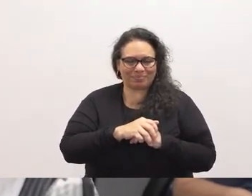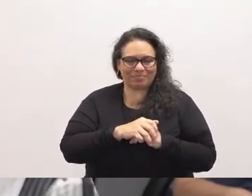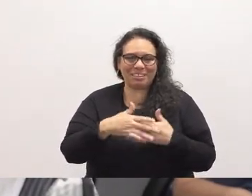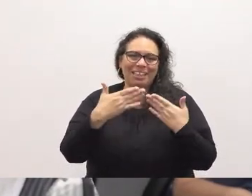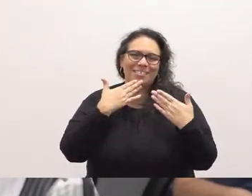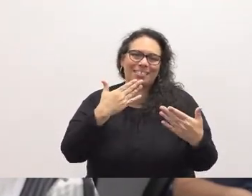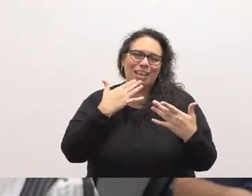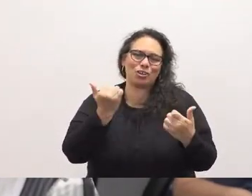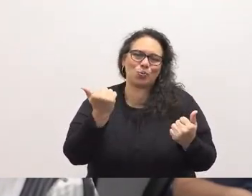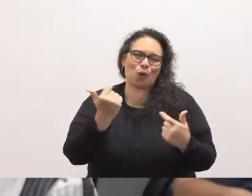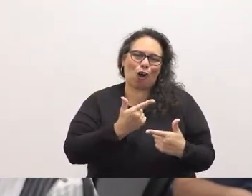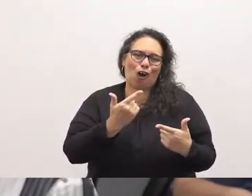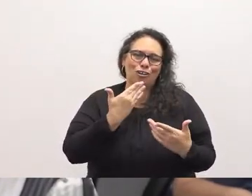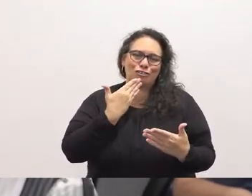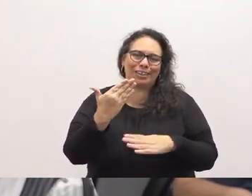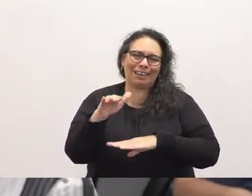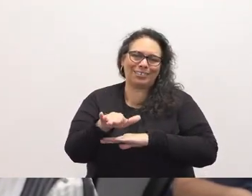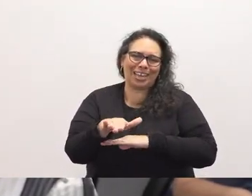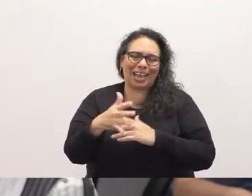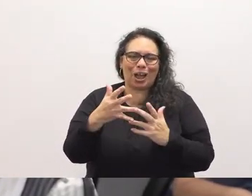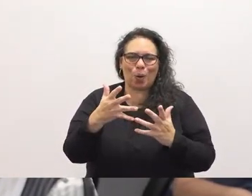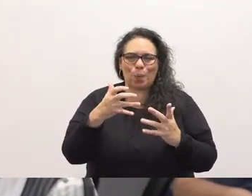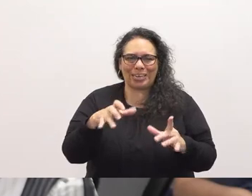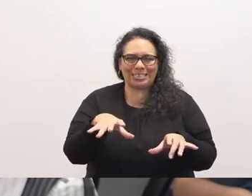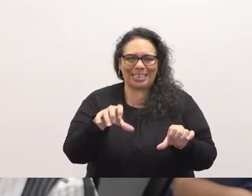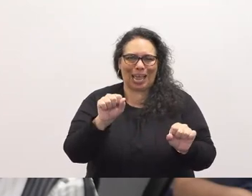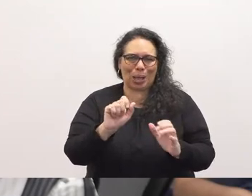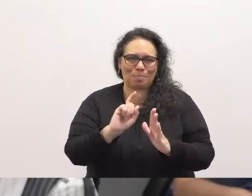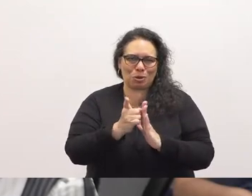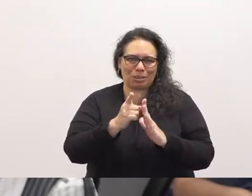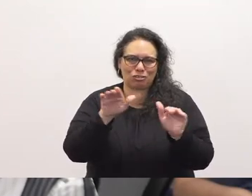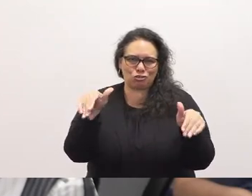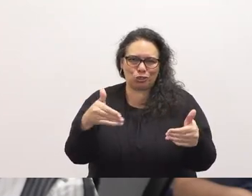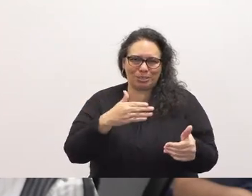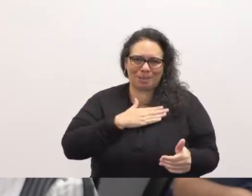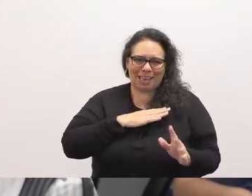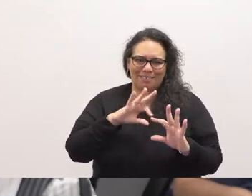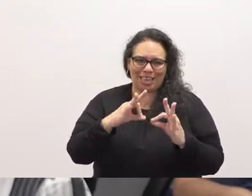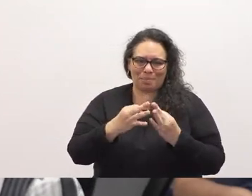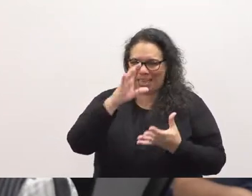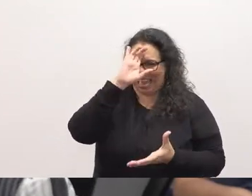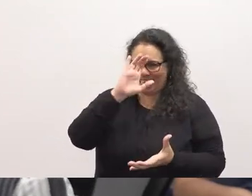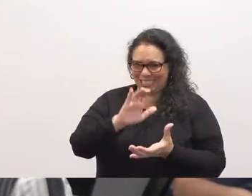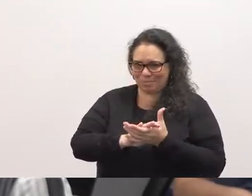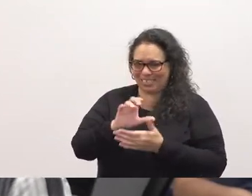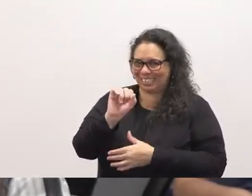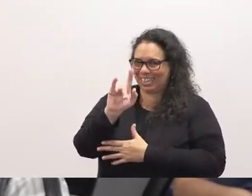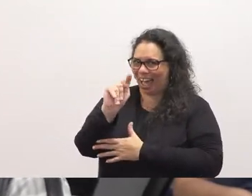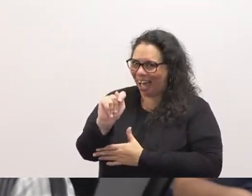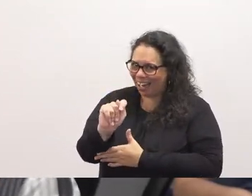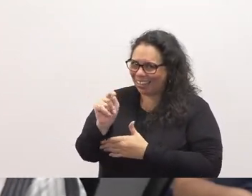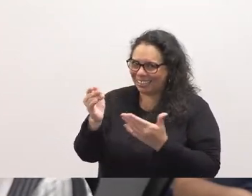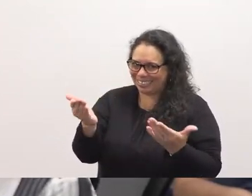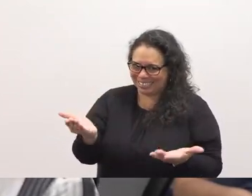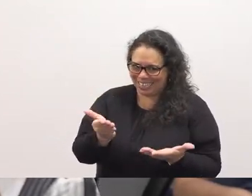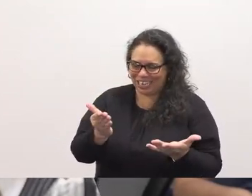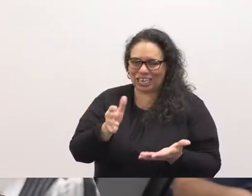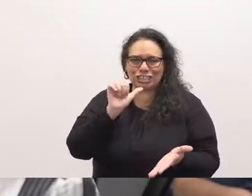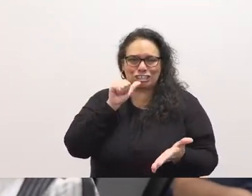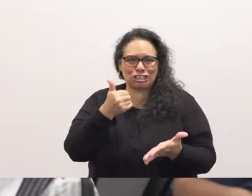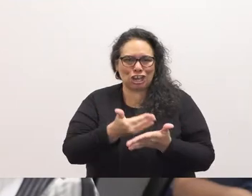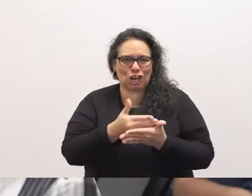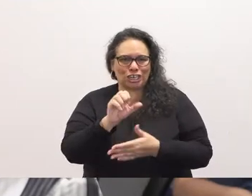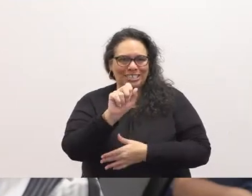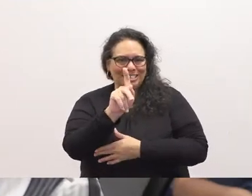Thank you all, and good evening. I'd like to take a moment to introduce my family. My husband, Scott, is here. My daughter,